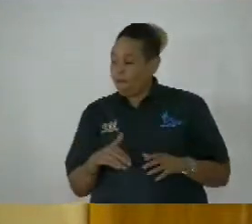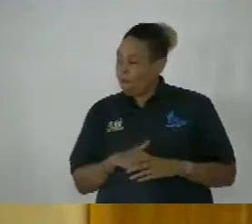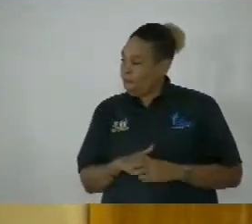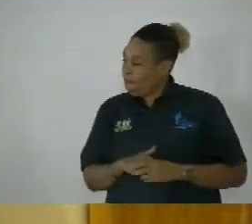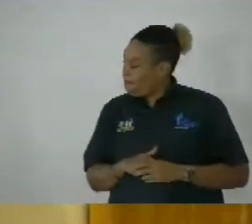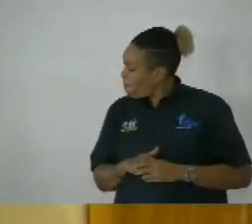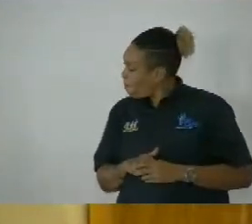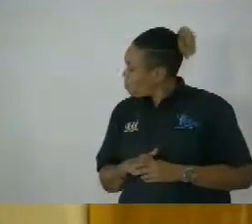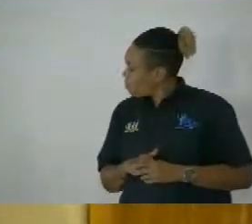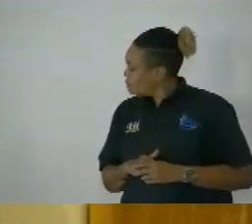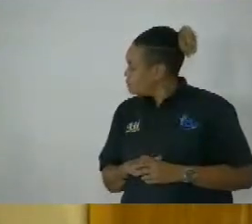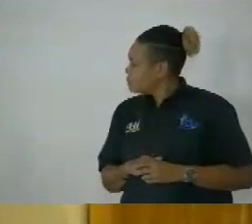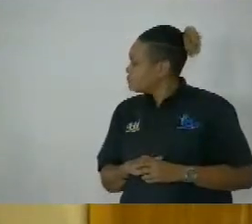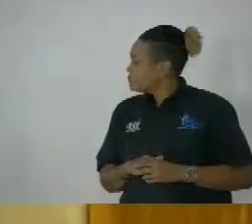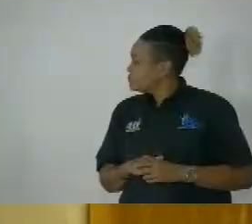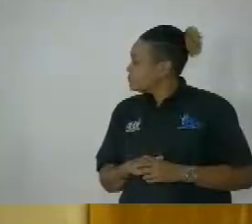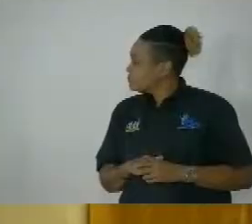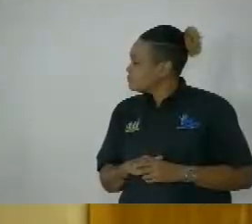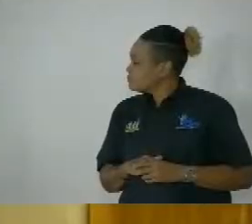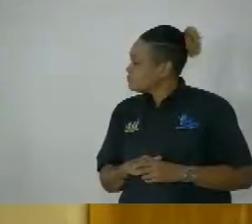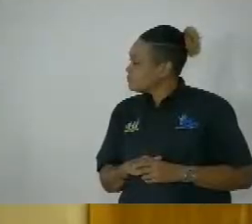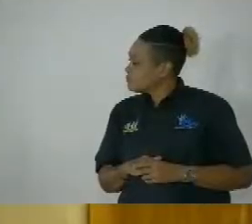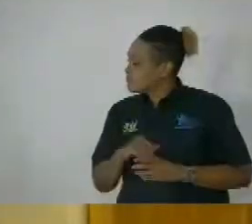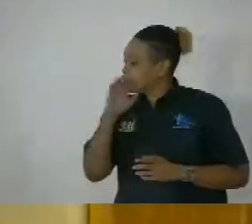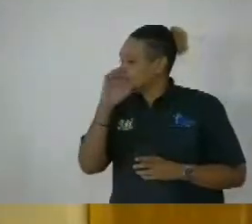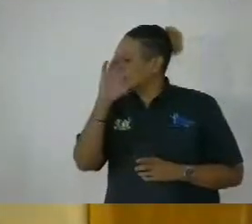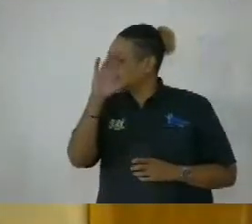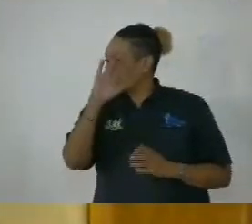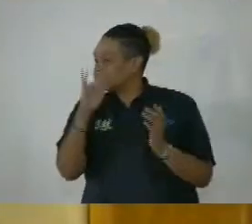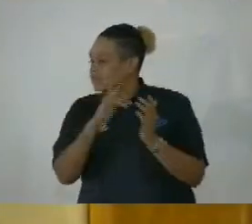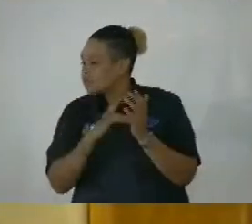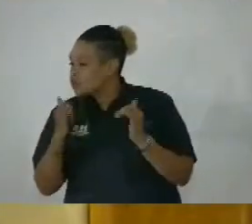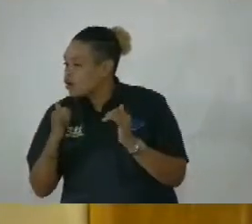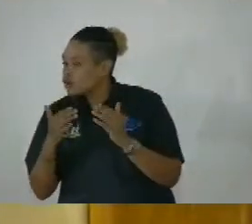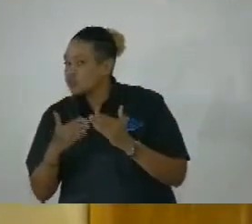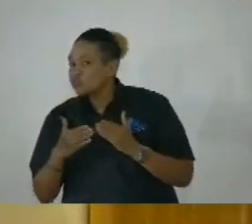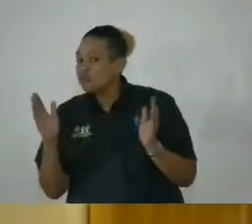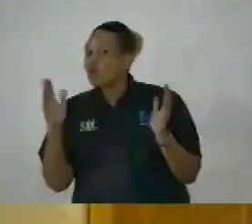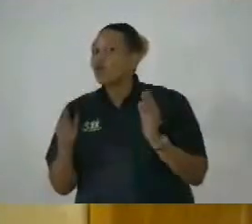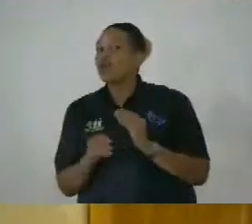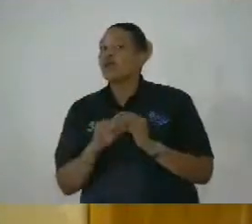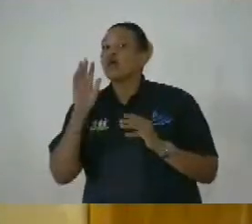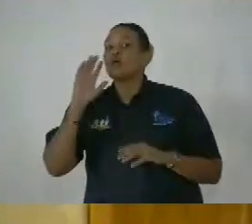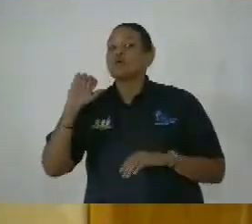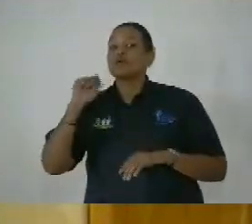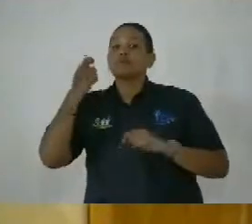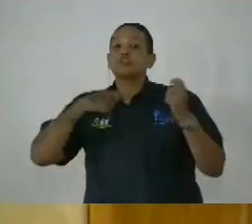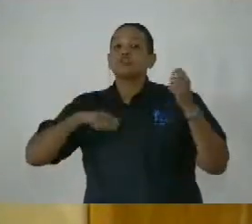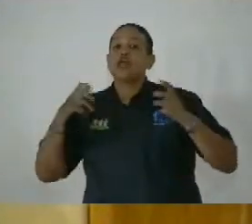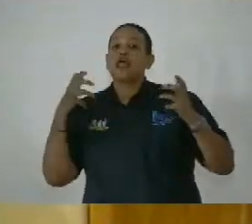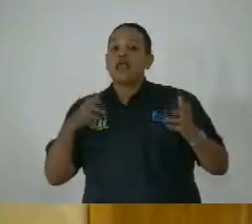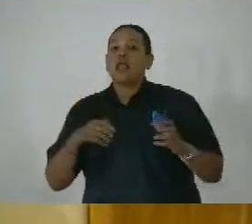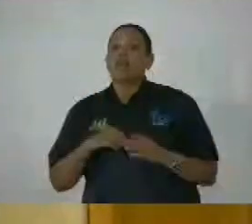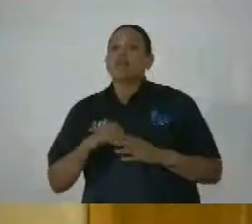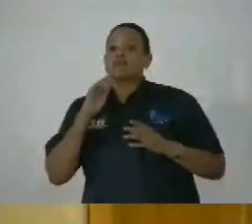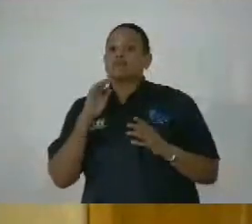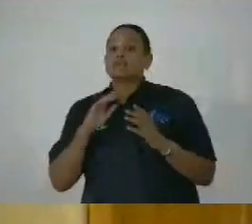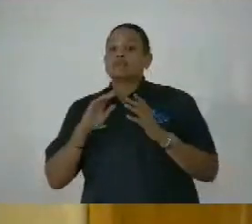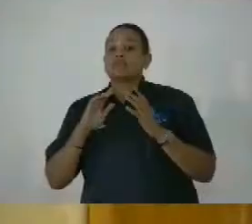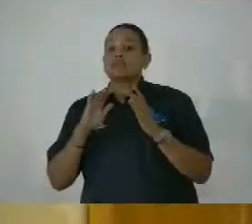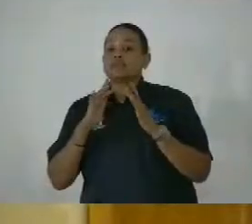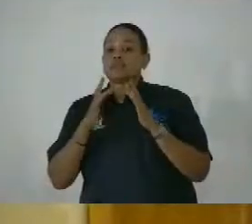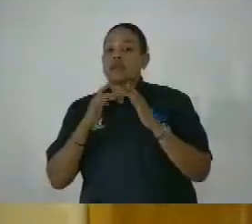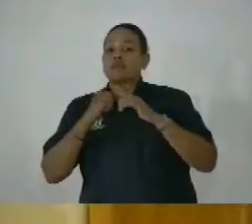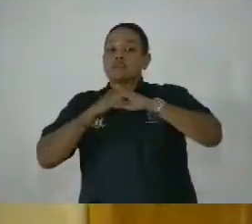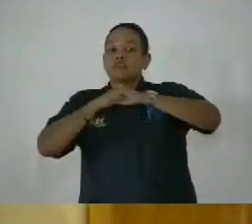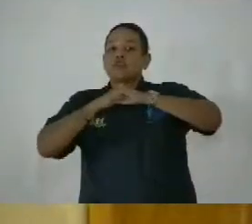in our way forward, the C5 Center currently being rolled out will be a game changer. That is the cybersecurity,